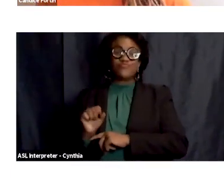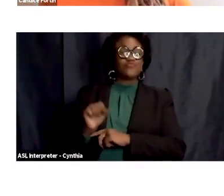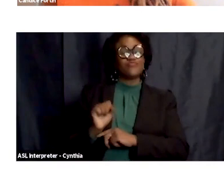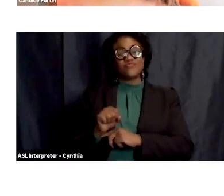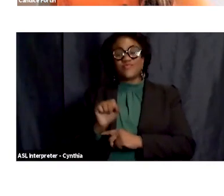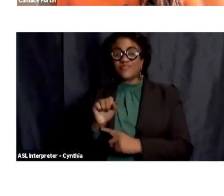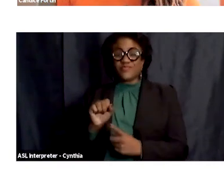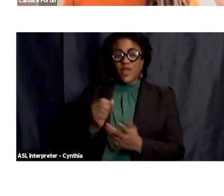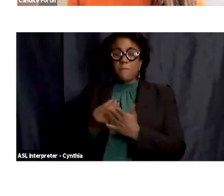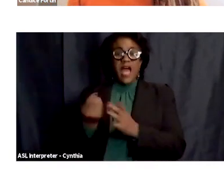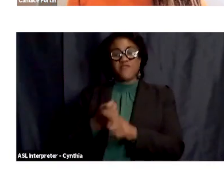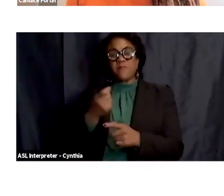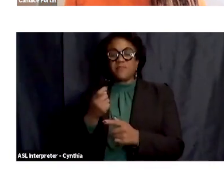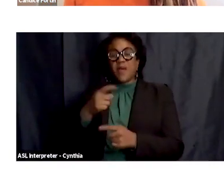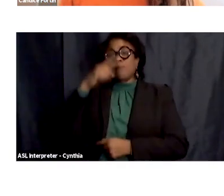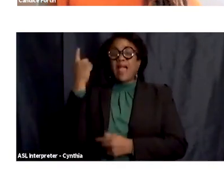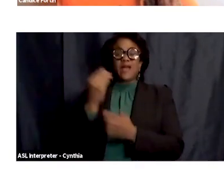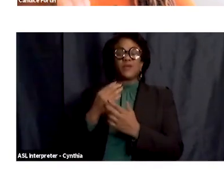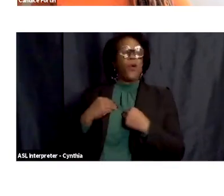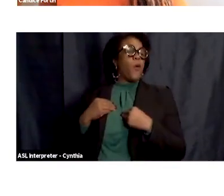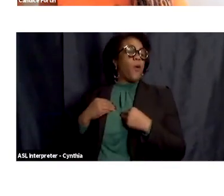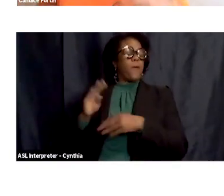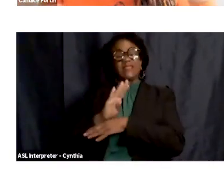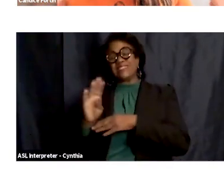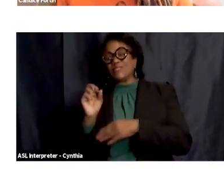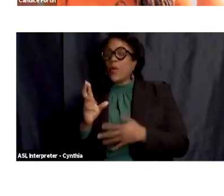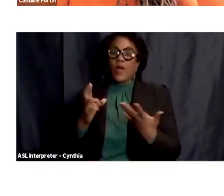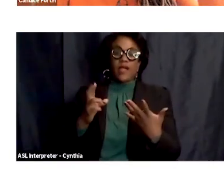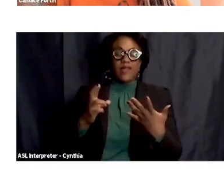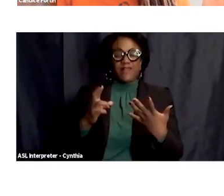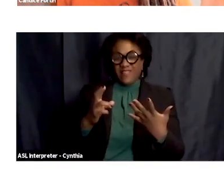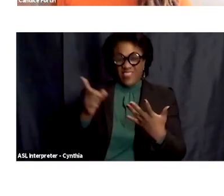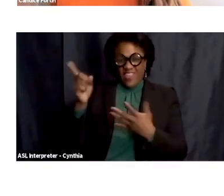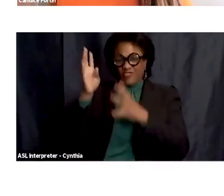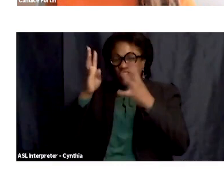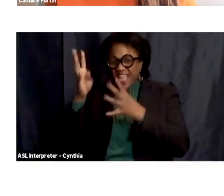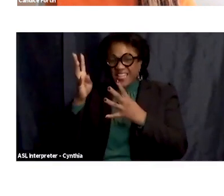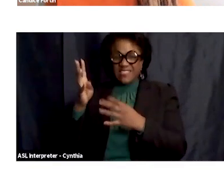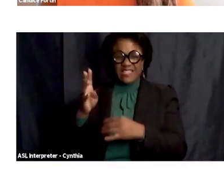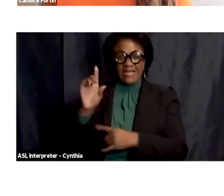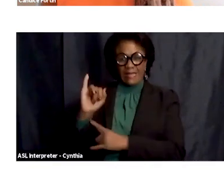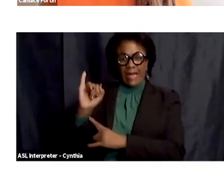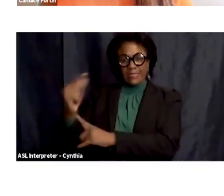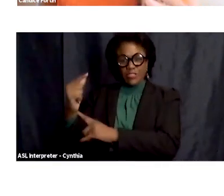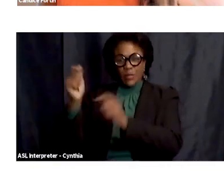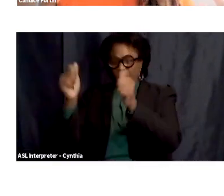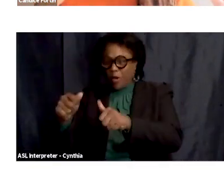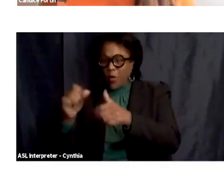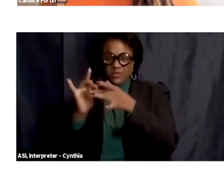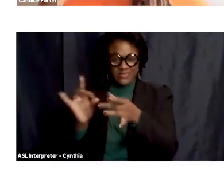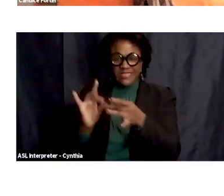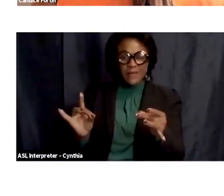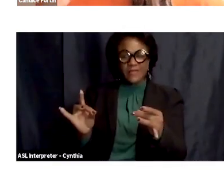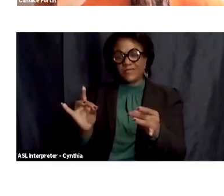Black-owned business, or the Black squares that you saw, or these like curated Instagram post statements, or anything like